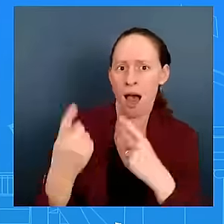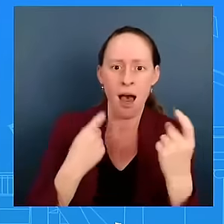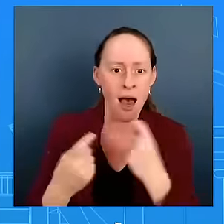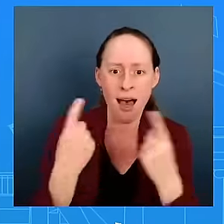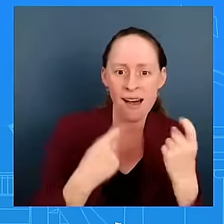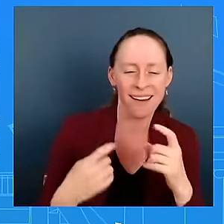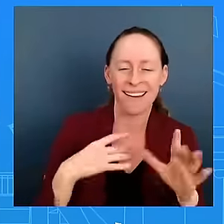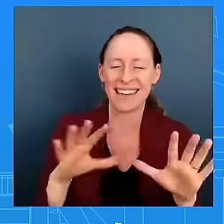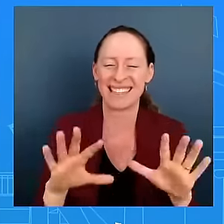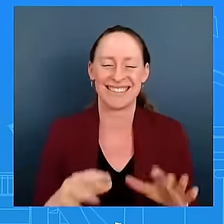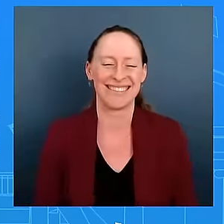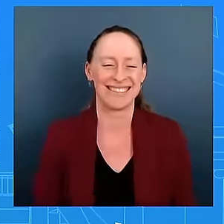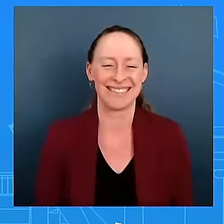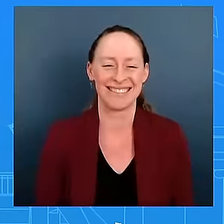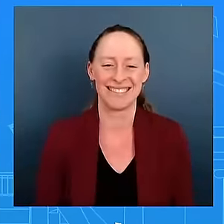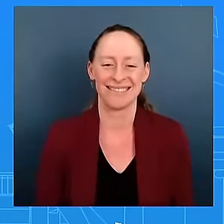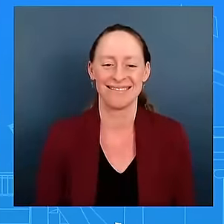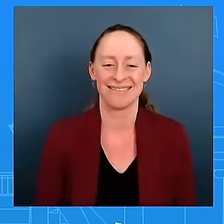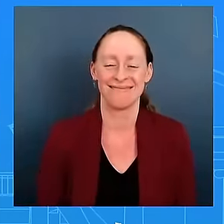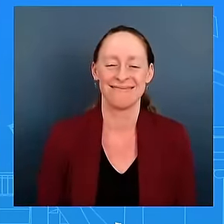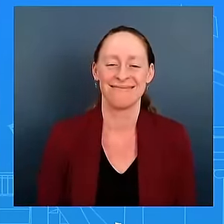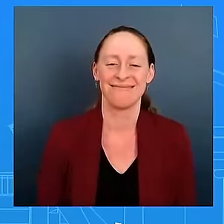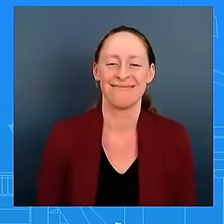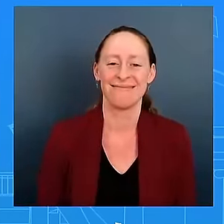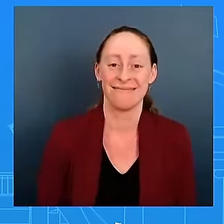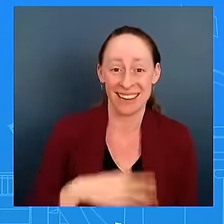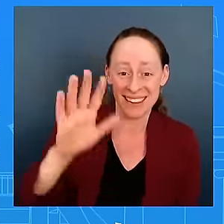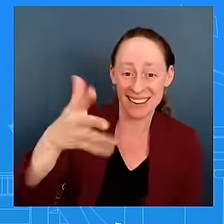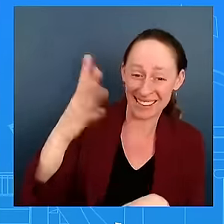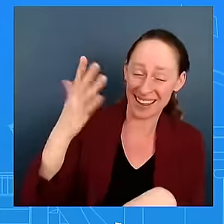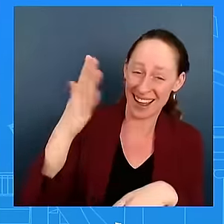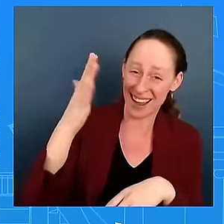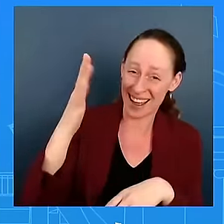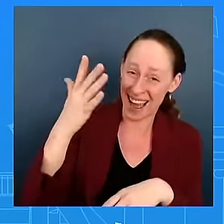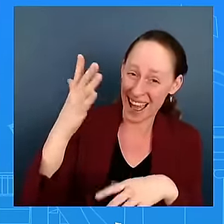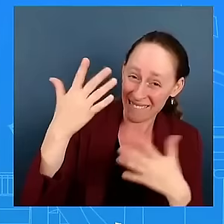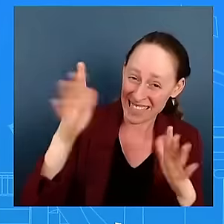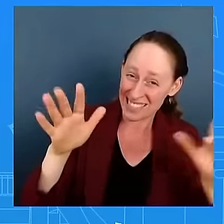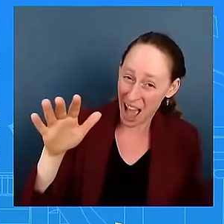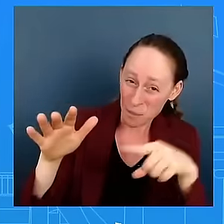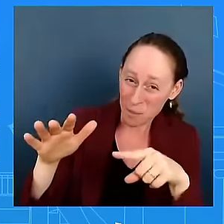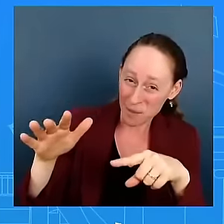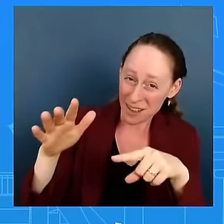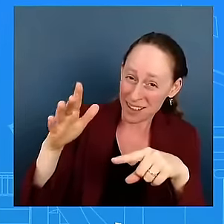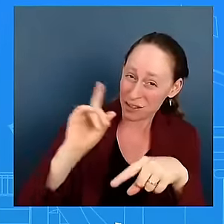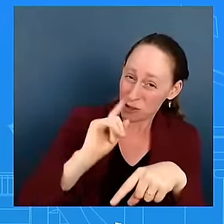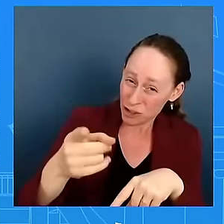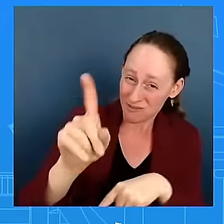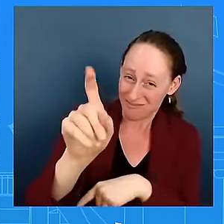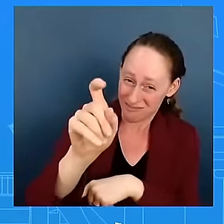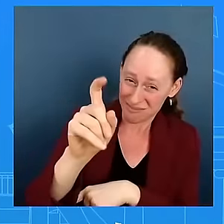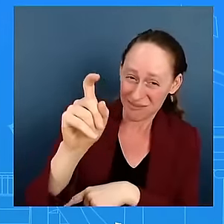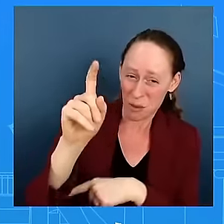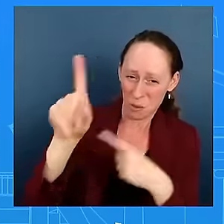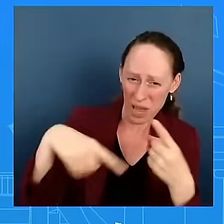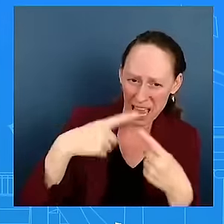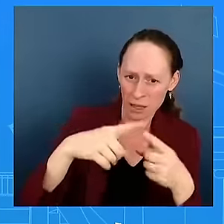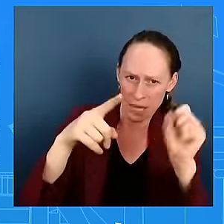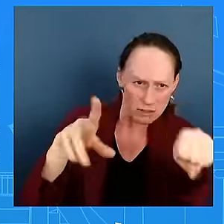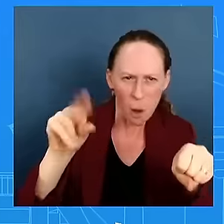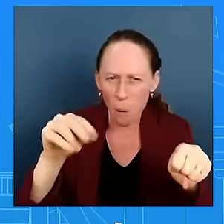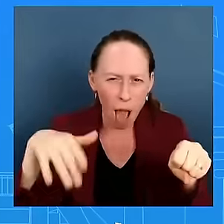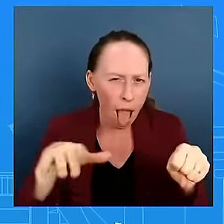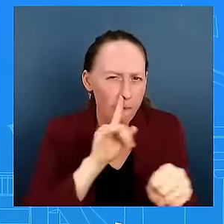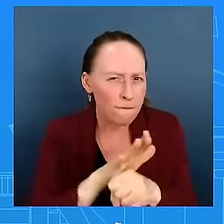Wait a second. In regards to the president specifically. Hold on a second. That much you should be able to answer by this point. Wait, no. No, wait a